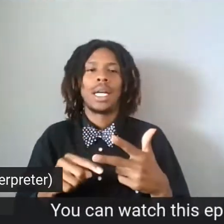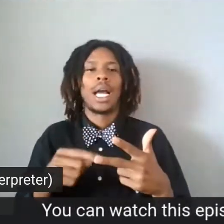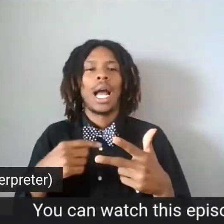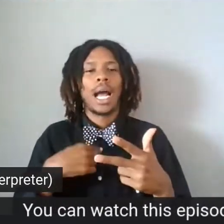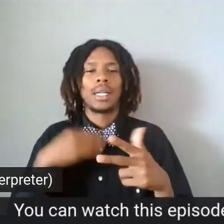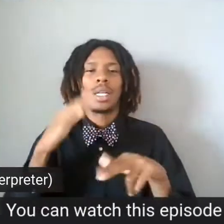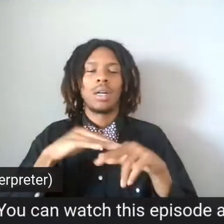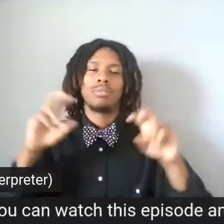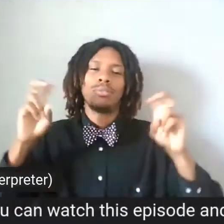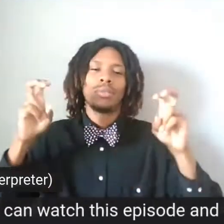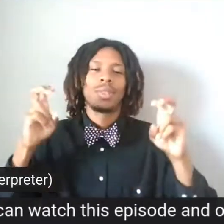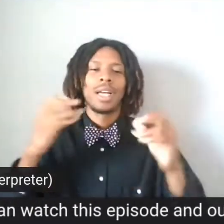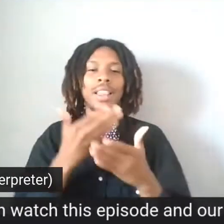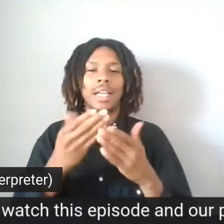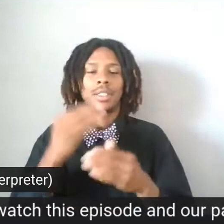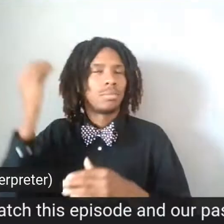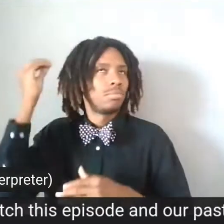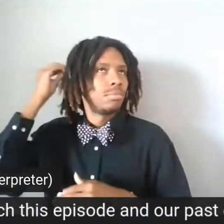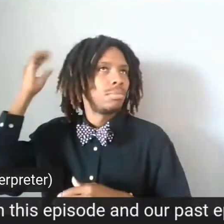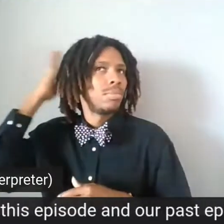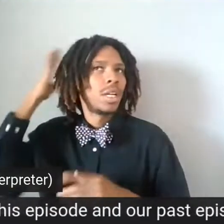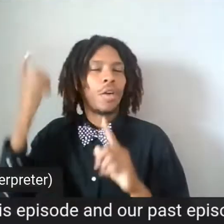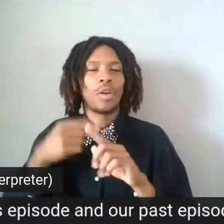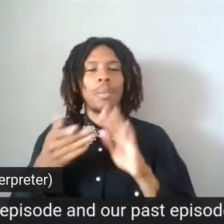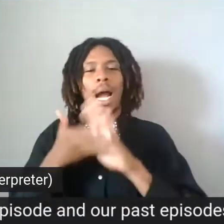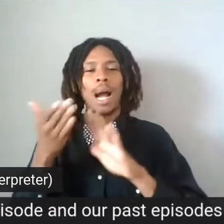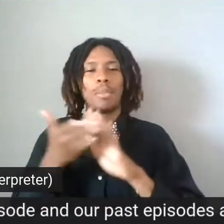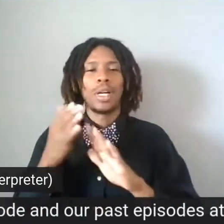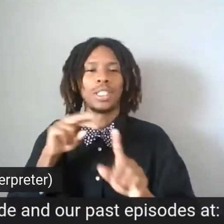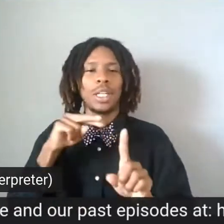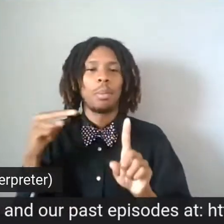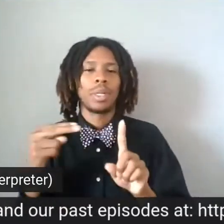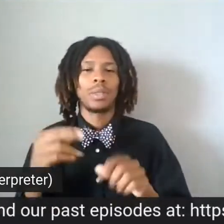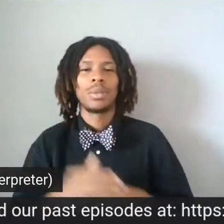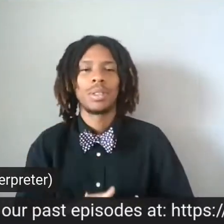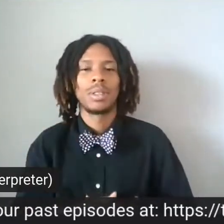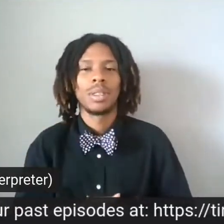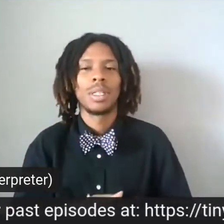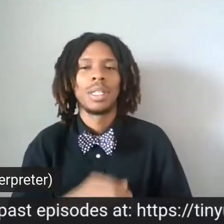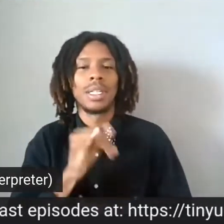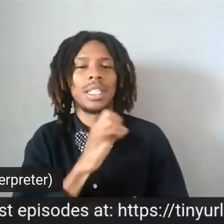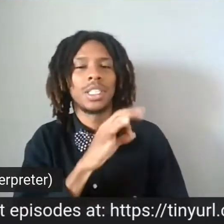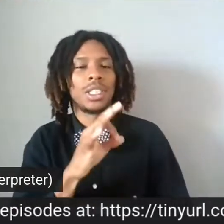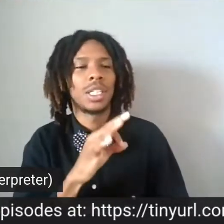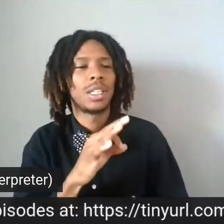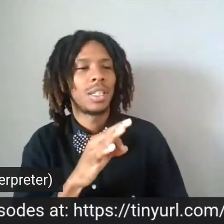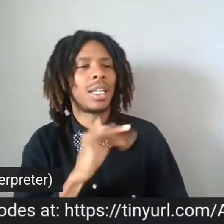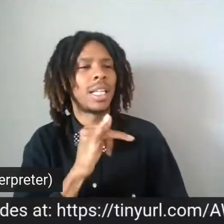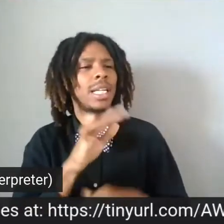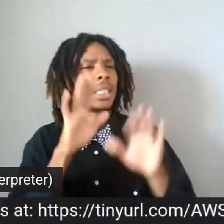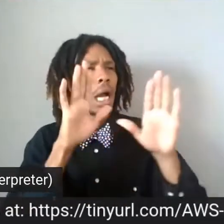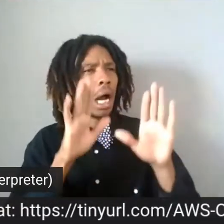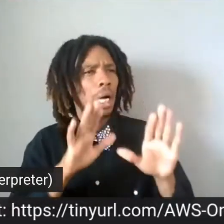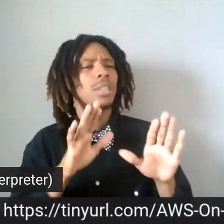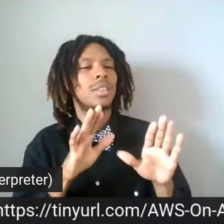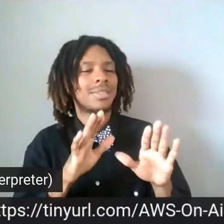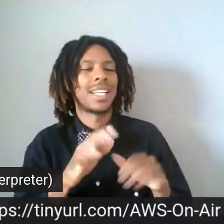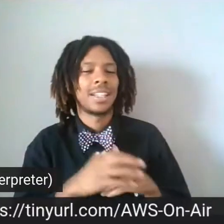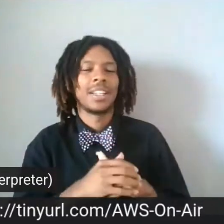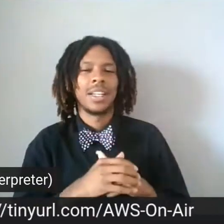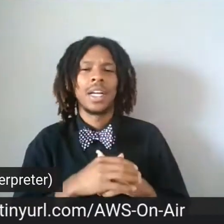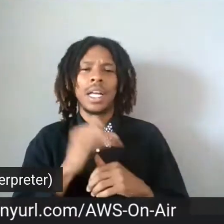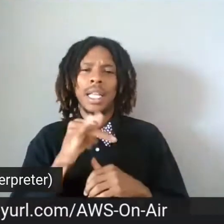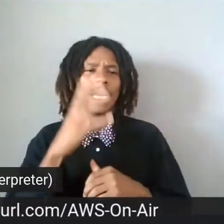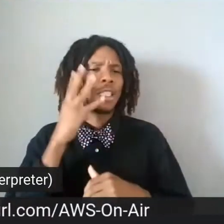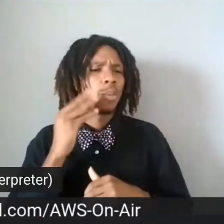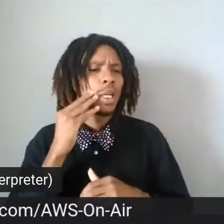as things to remember from an operational standpoint. Okay. So that sounds awesome so far. Now, what is the